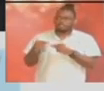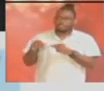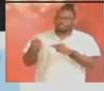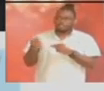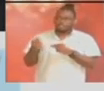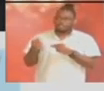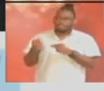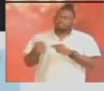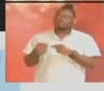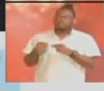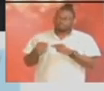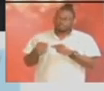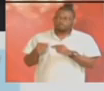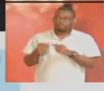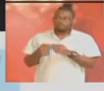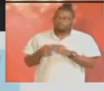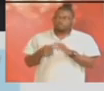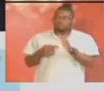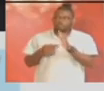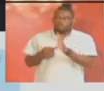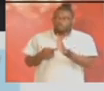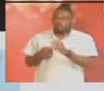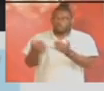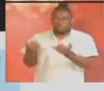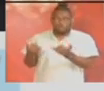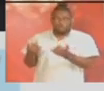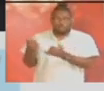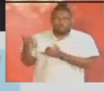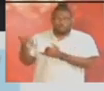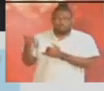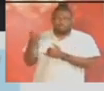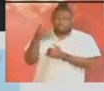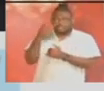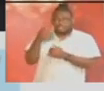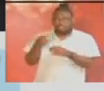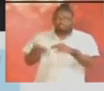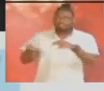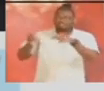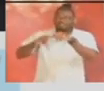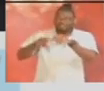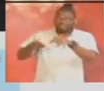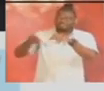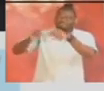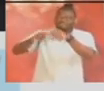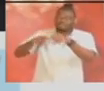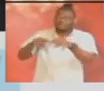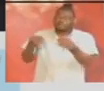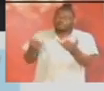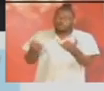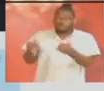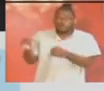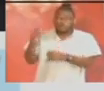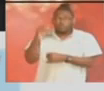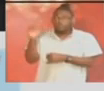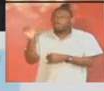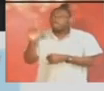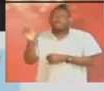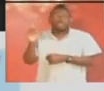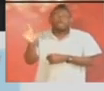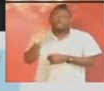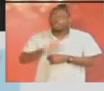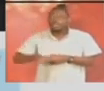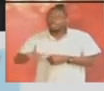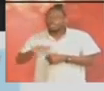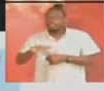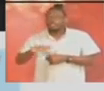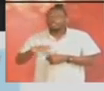Next again. As we continue, what we see is that increase starting to show up now along the east-west corridor, all the way from St. George West through